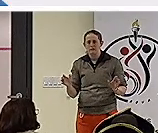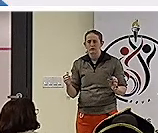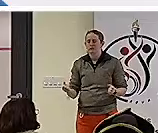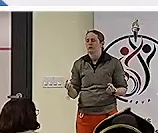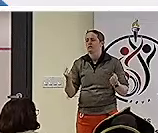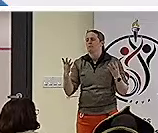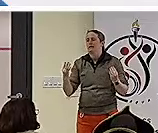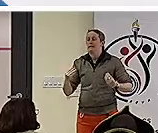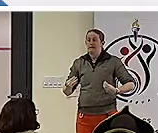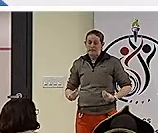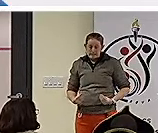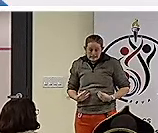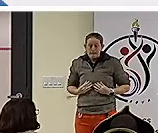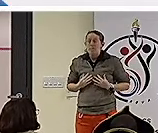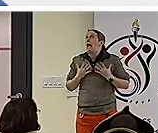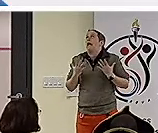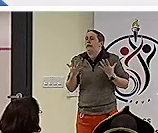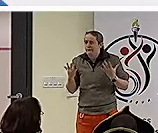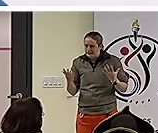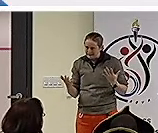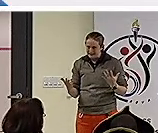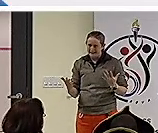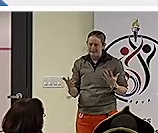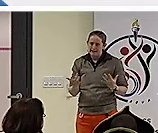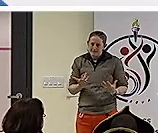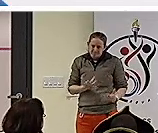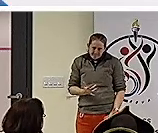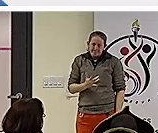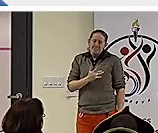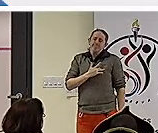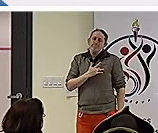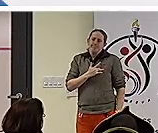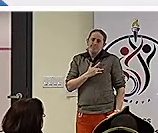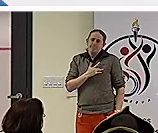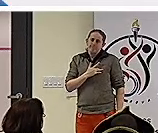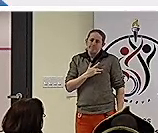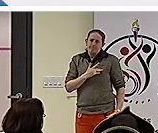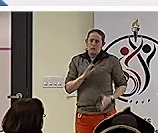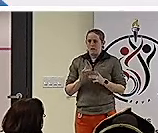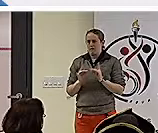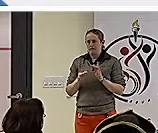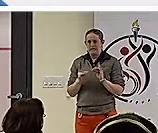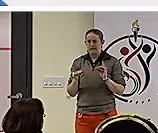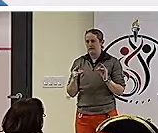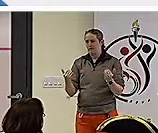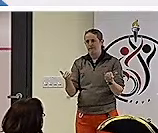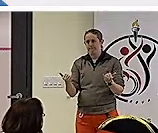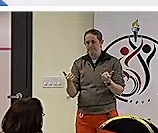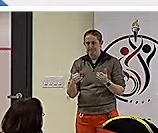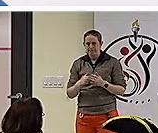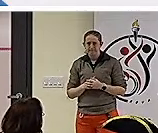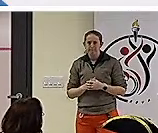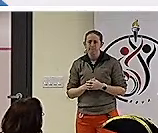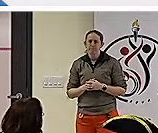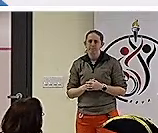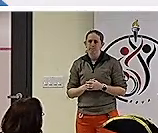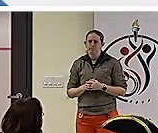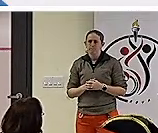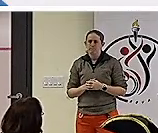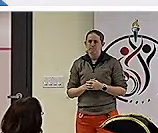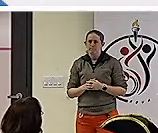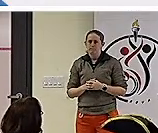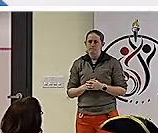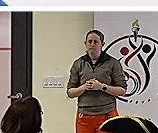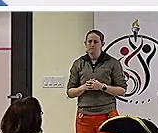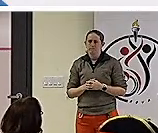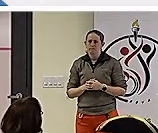inspiring and heartfelt words have been spoken today. And